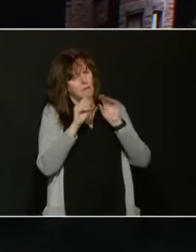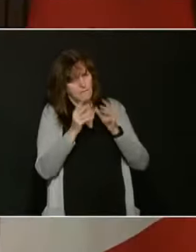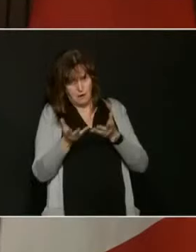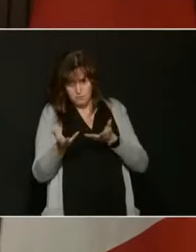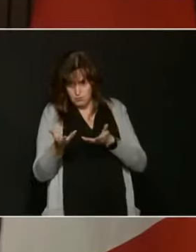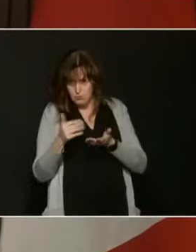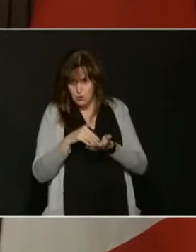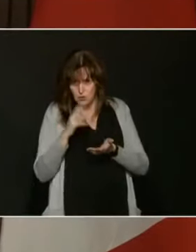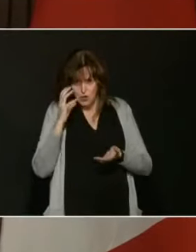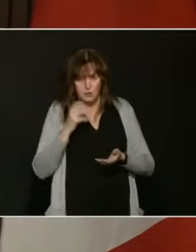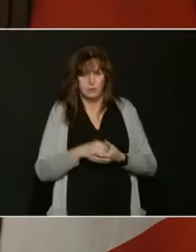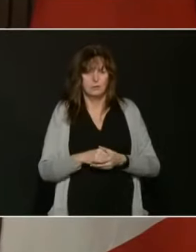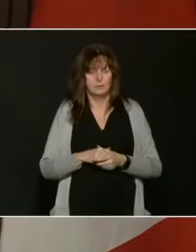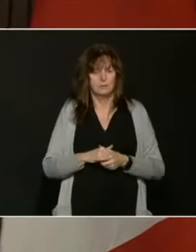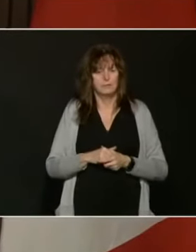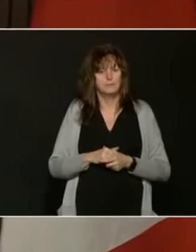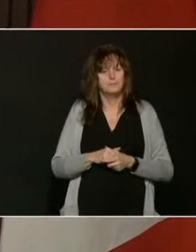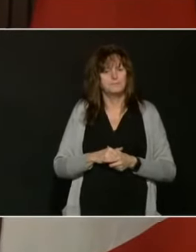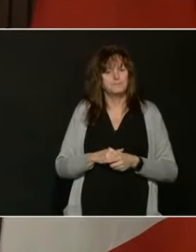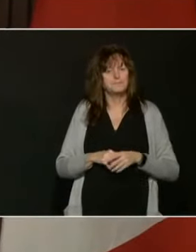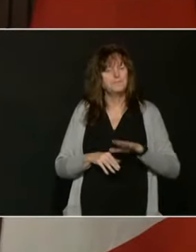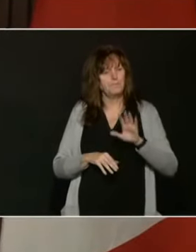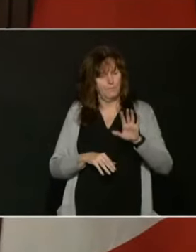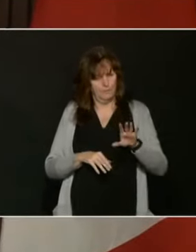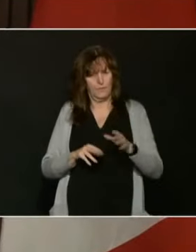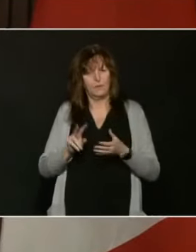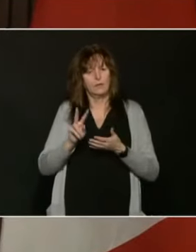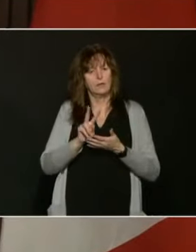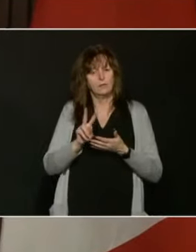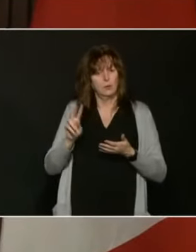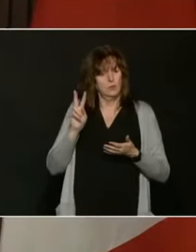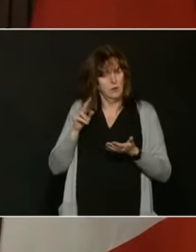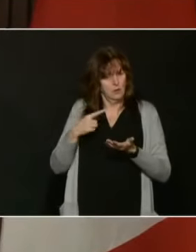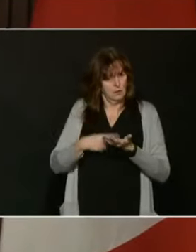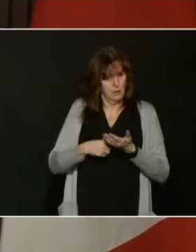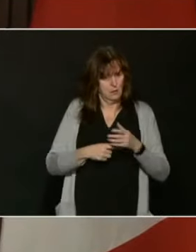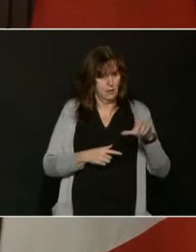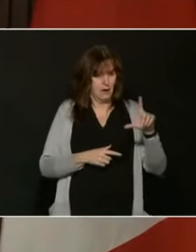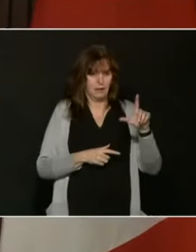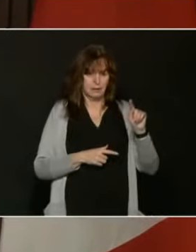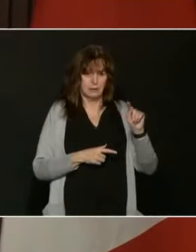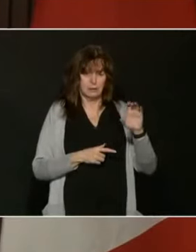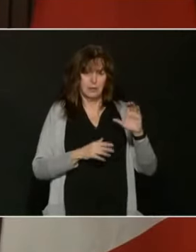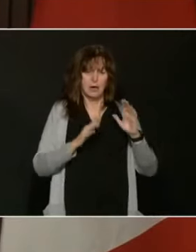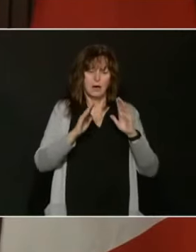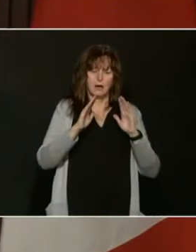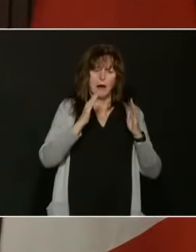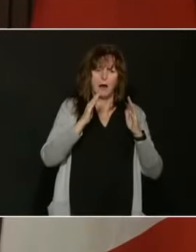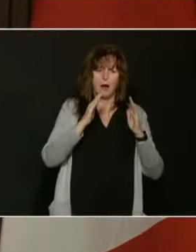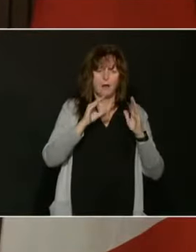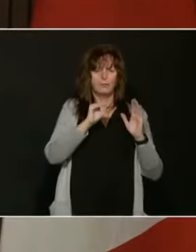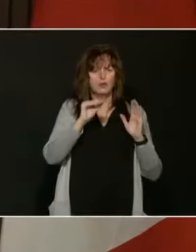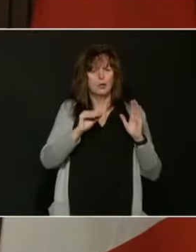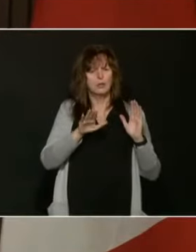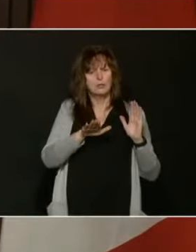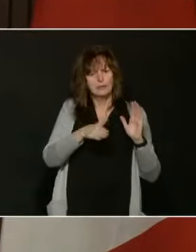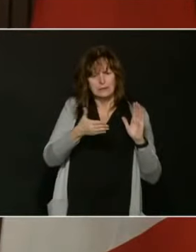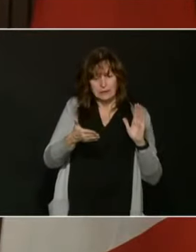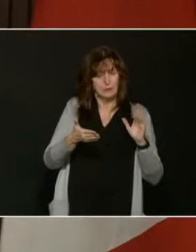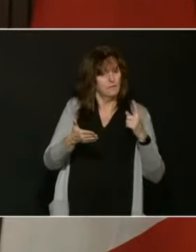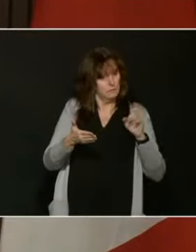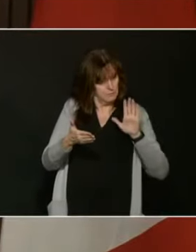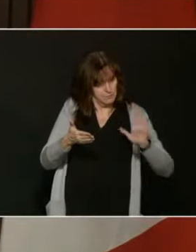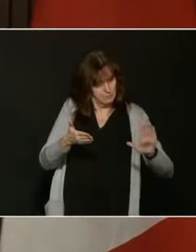the proportion of deaths coming from long-term care, the proportion of hospitalizations and ICU admissions coming from long-term care.